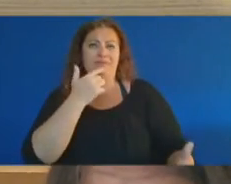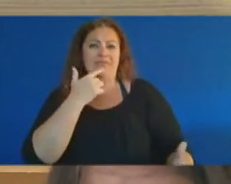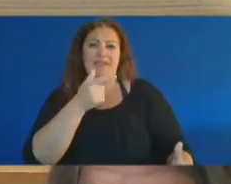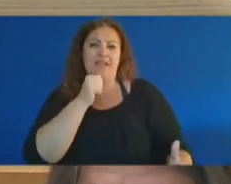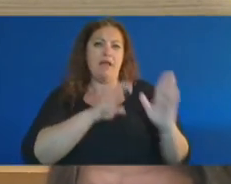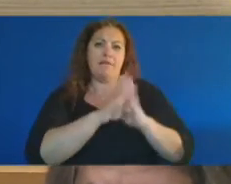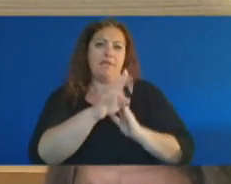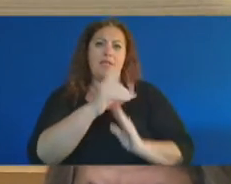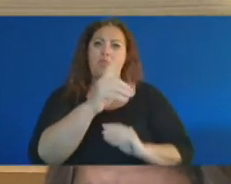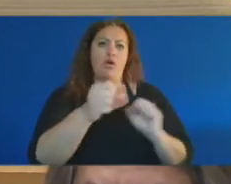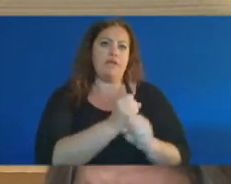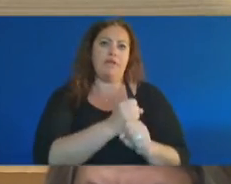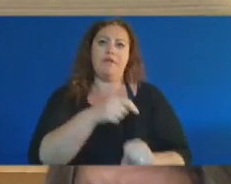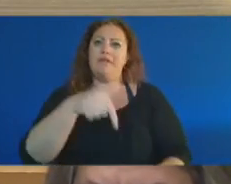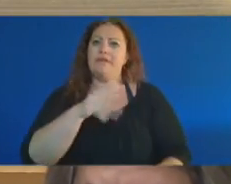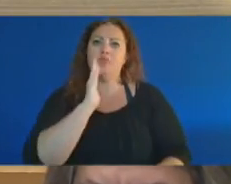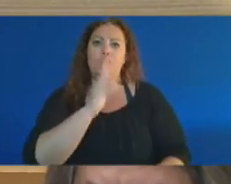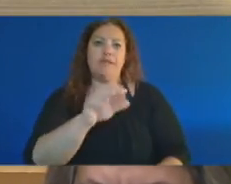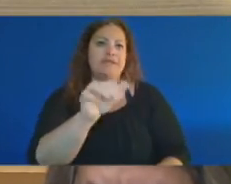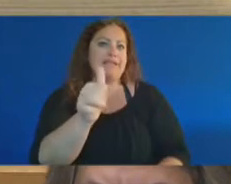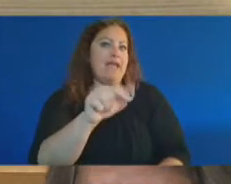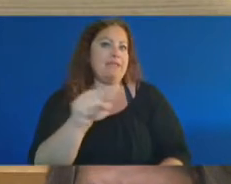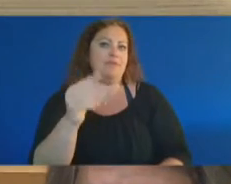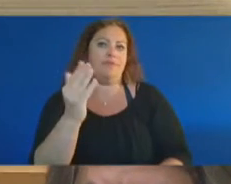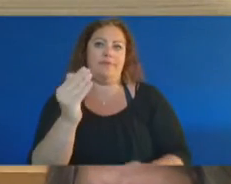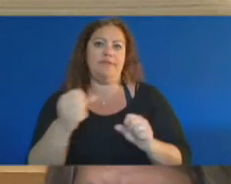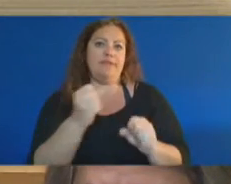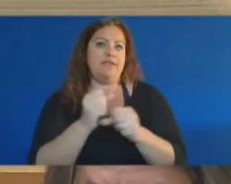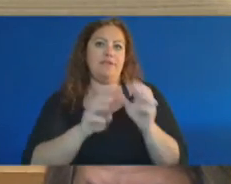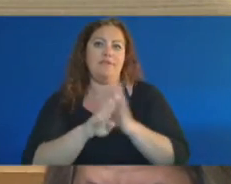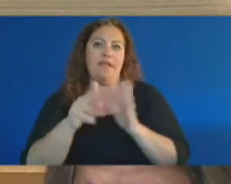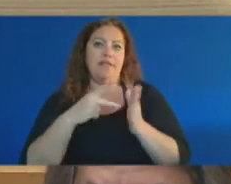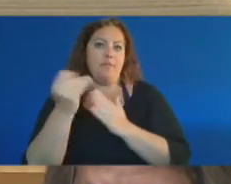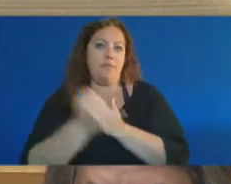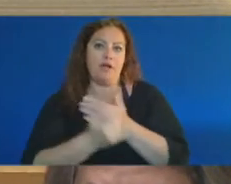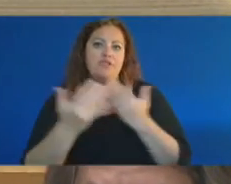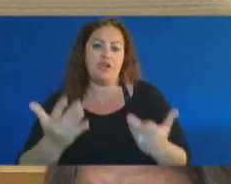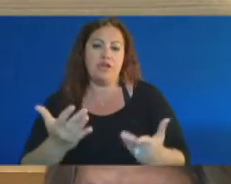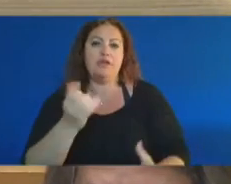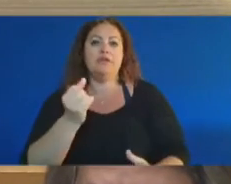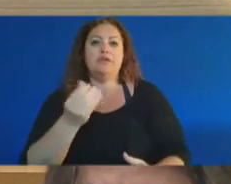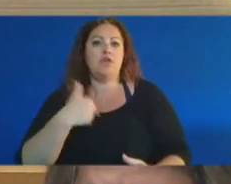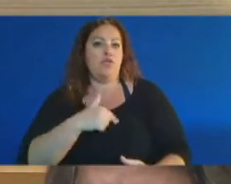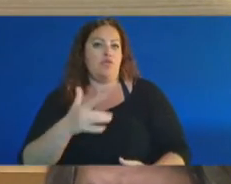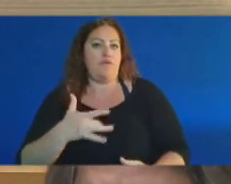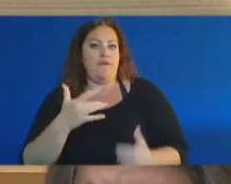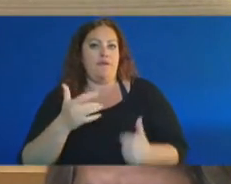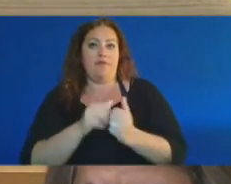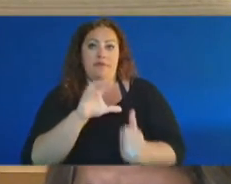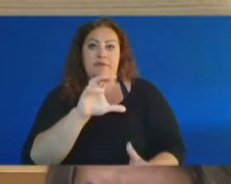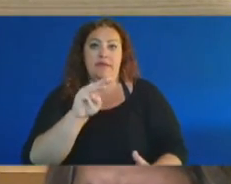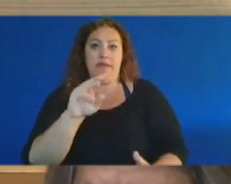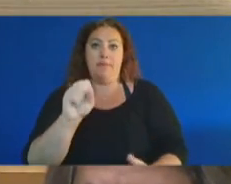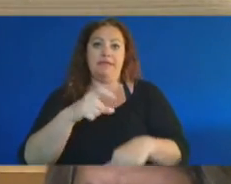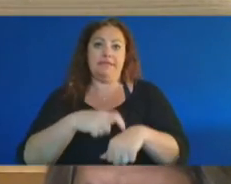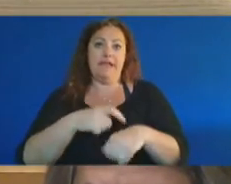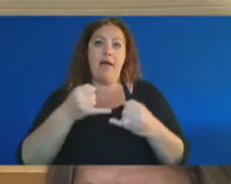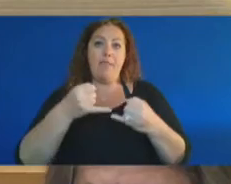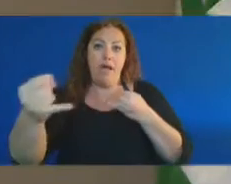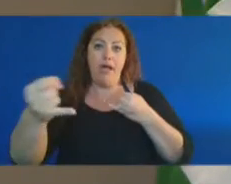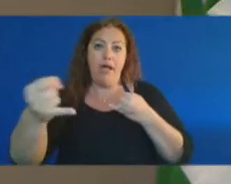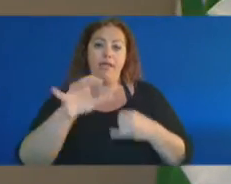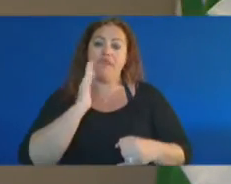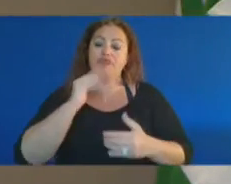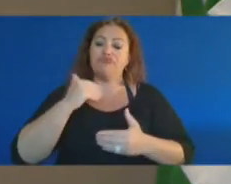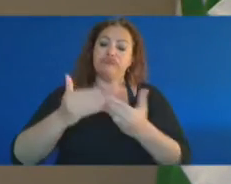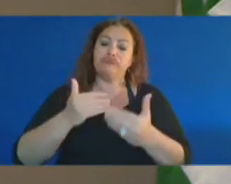mean this is a 10 or 15E development project uh for tribute and so we feel like with cms's timeline that's going to come together nicely so we have as